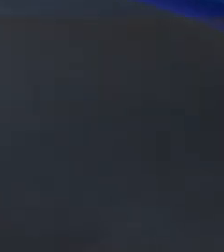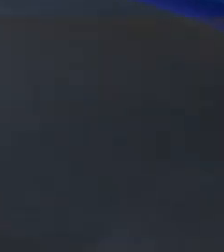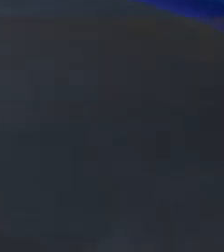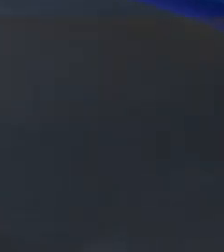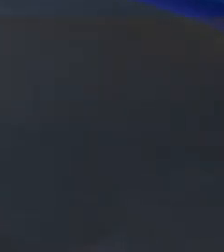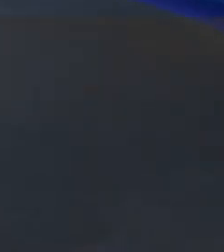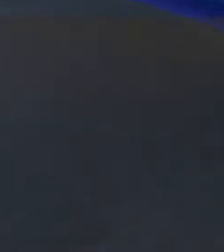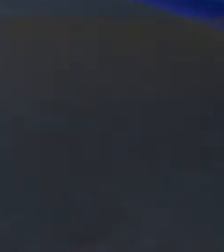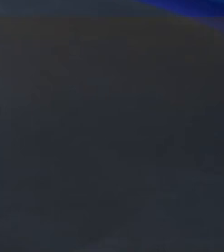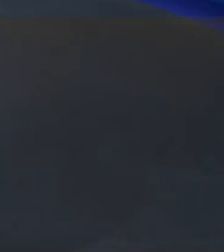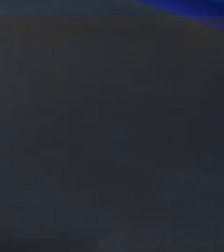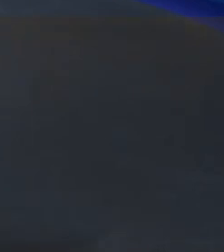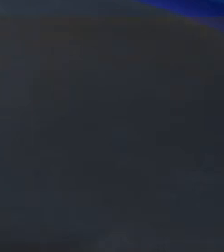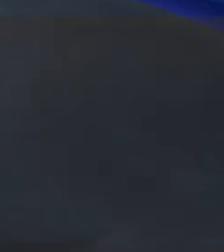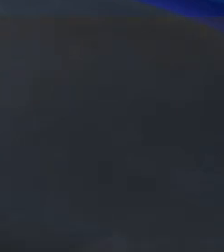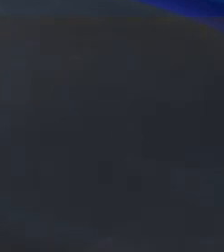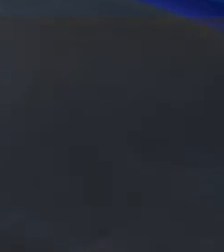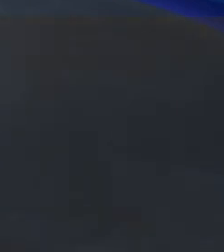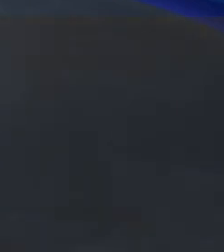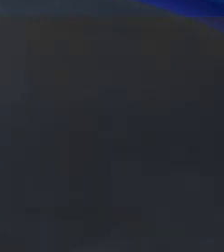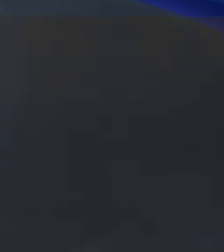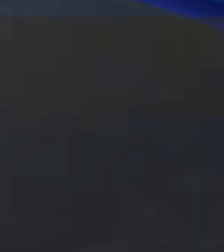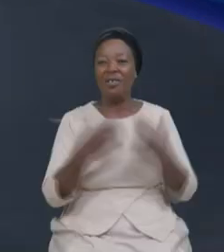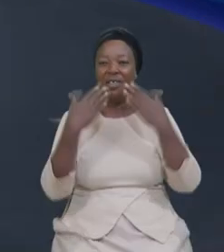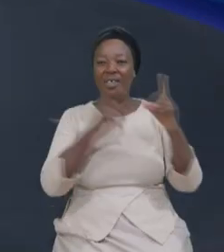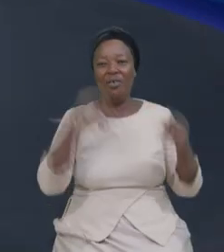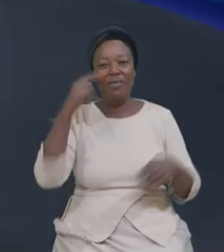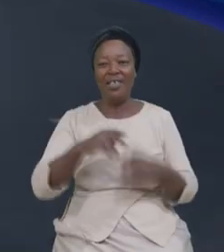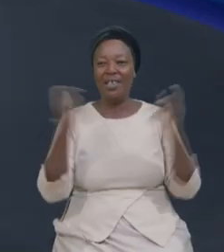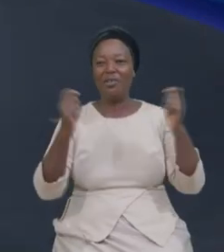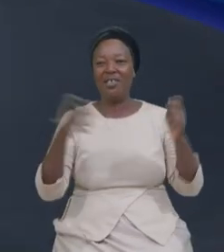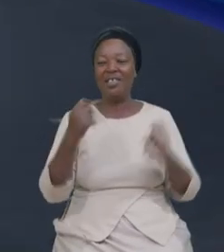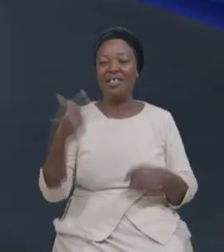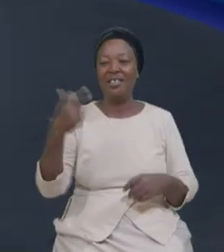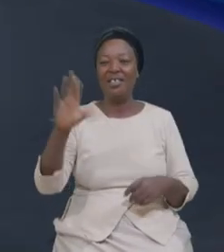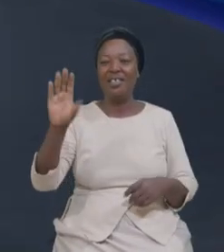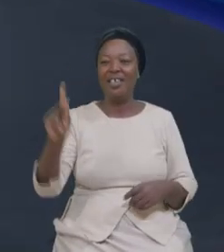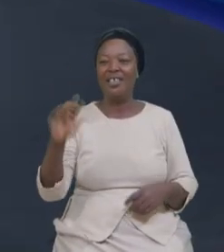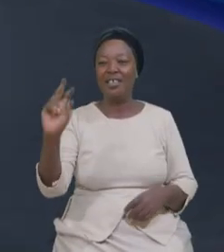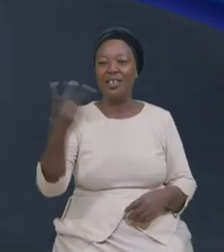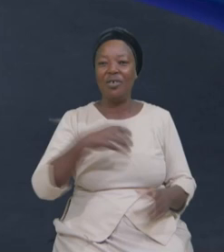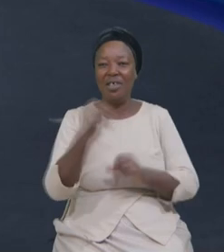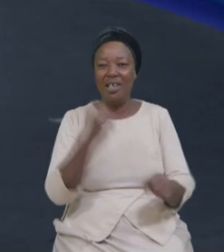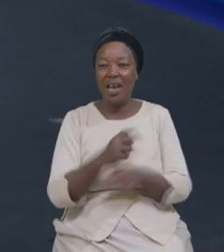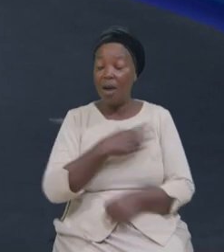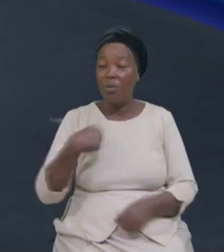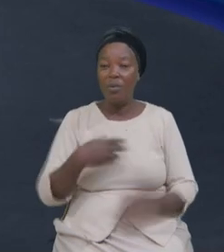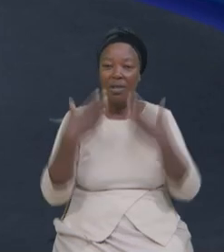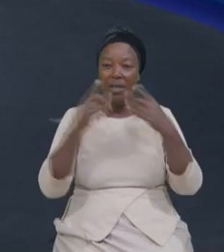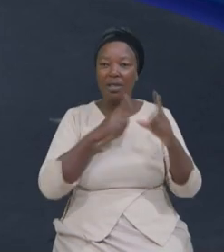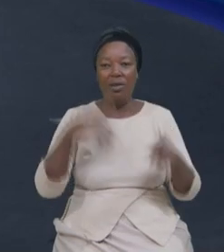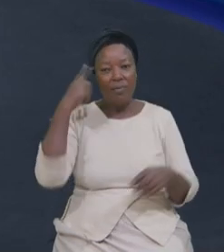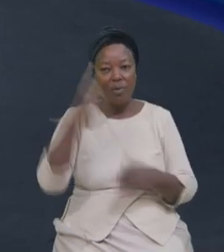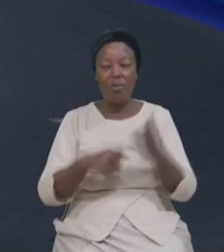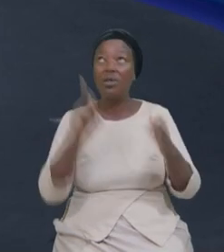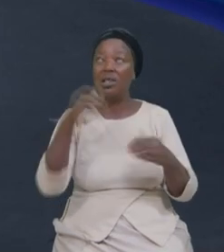the celebration of the GCK, the second year. I will thank the Lord for what he has done